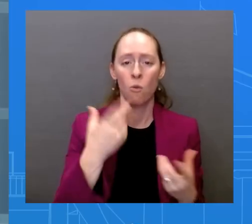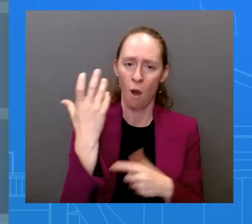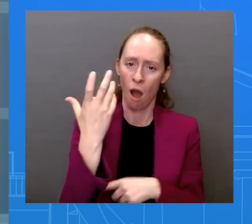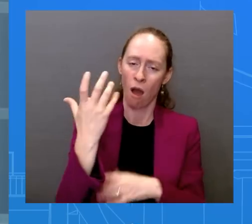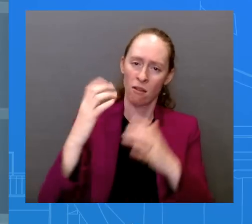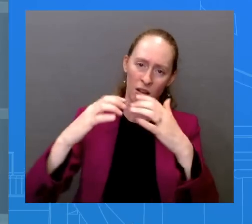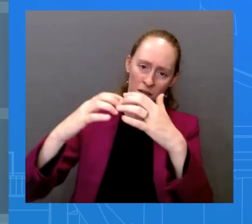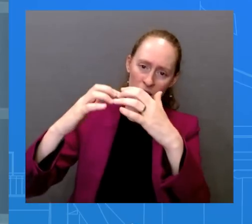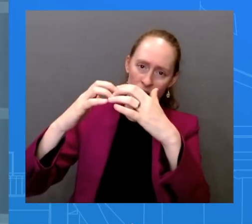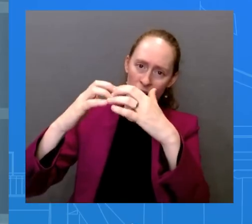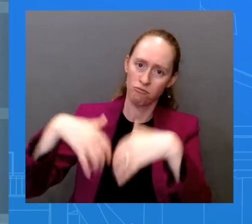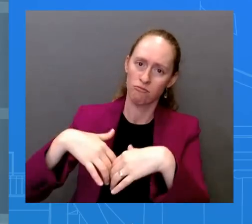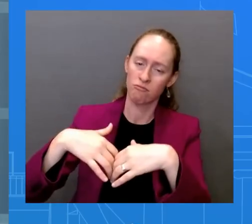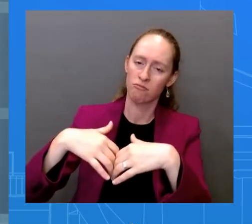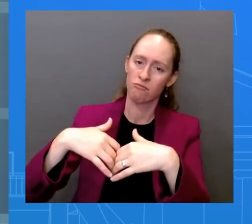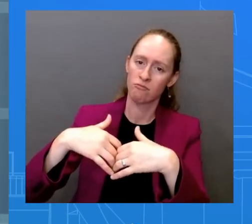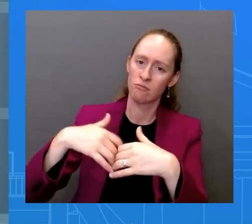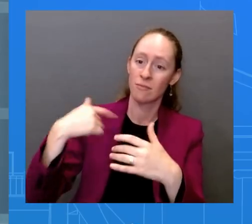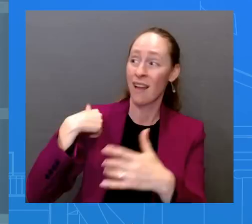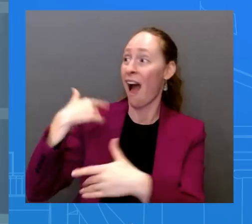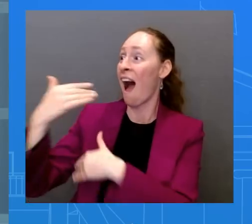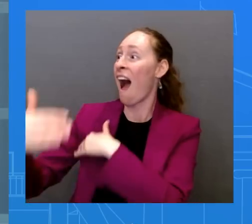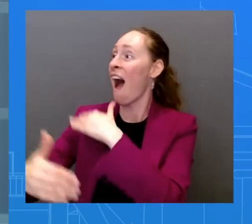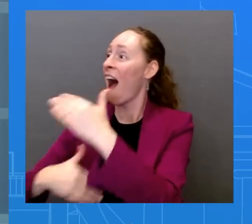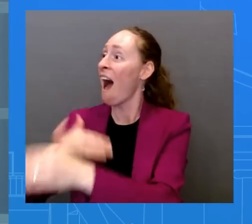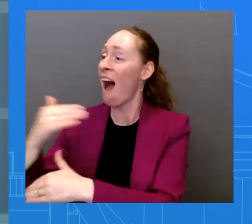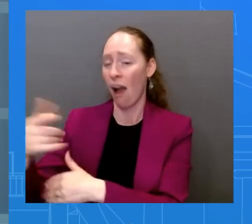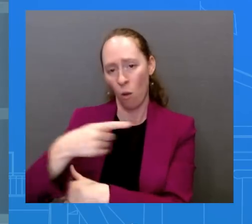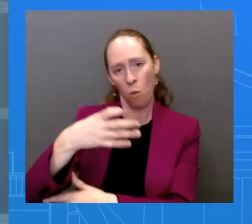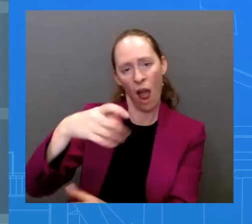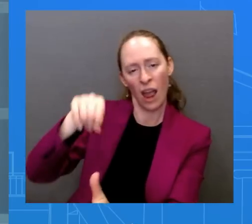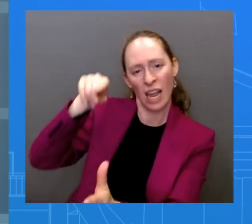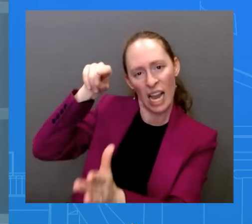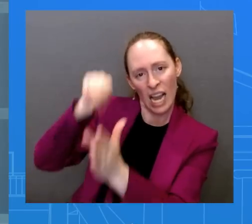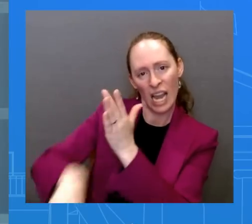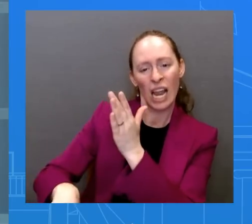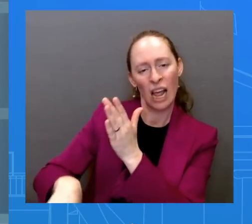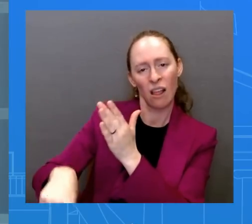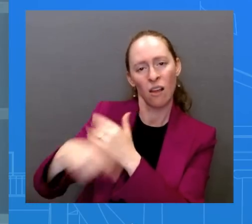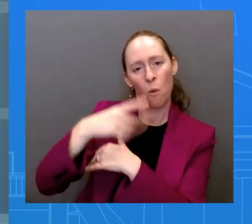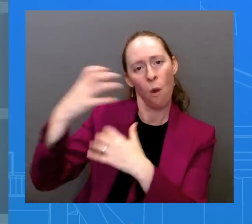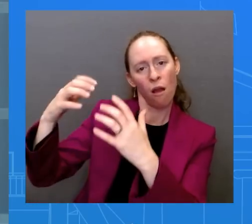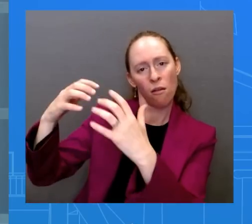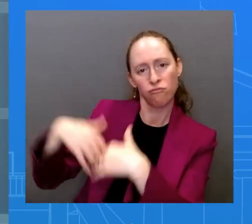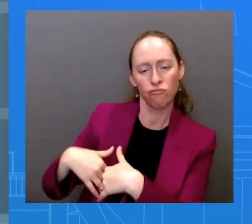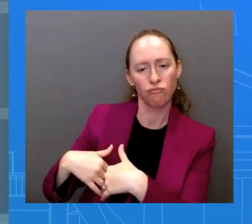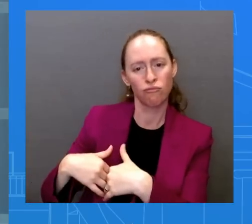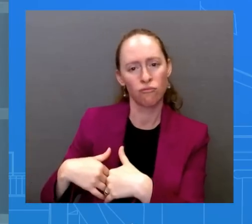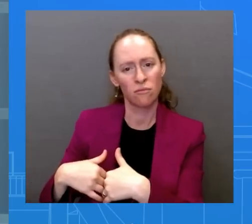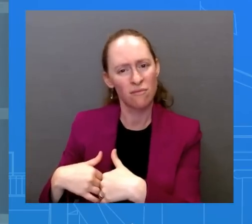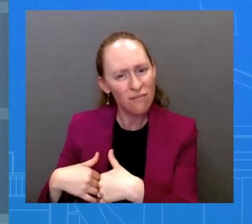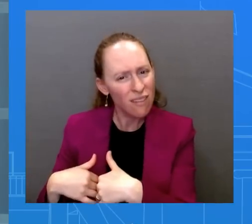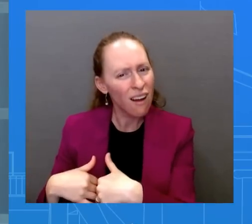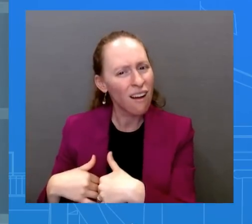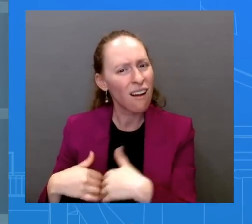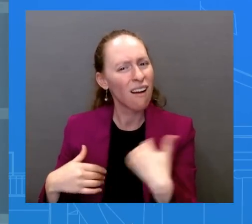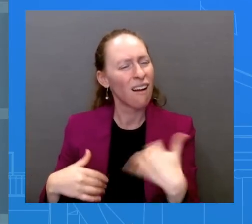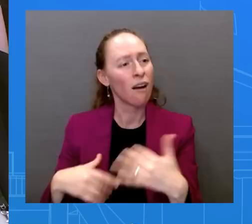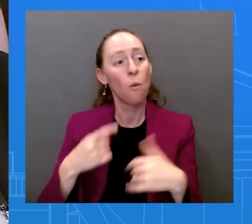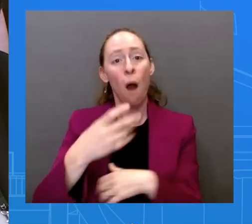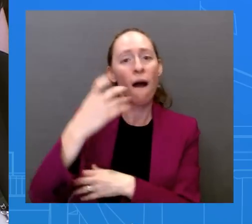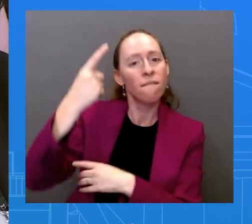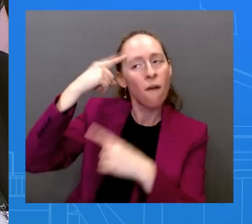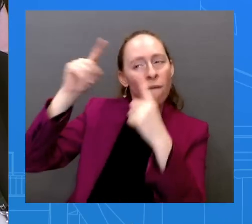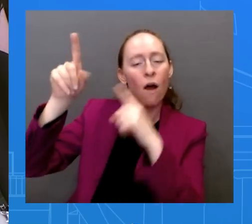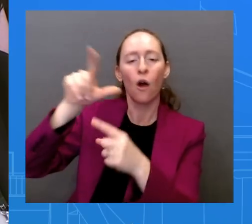made by fighting, by winning against one of the most powerful special interest groups. But you just ticked off this